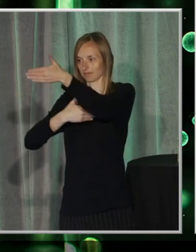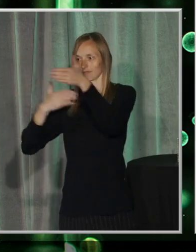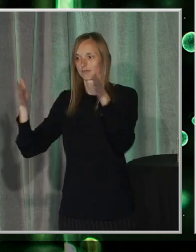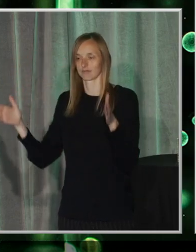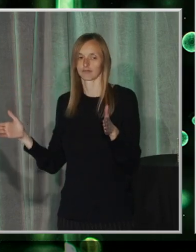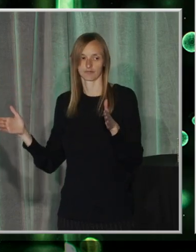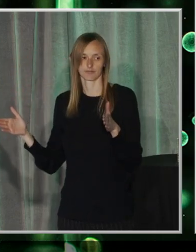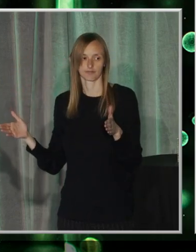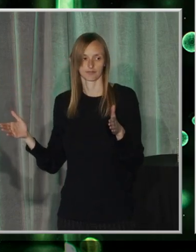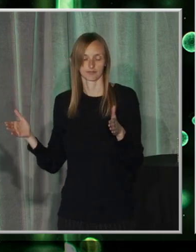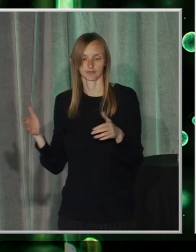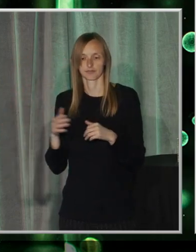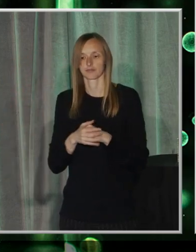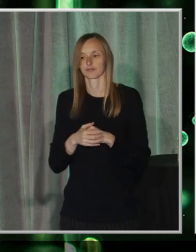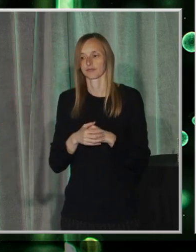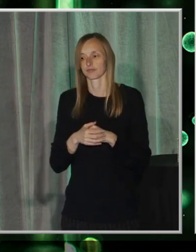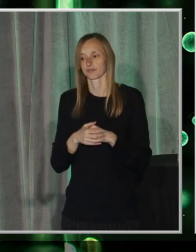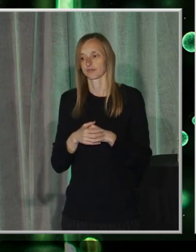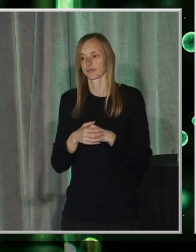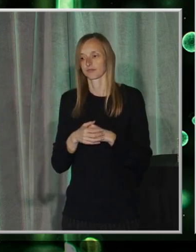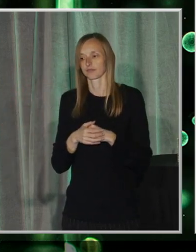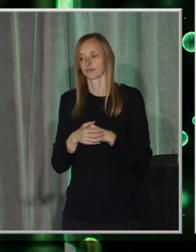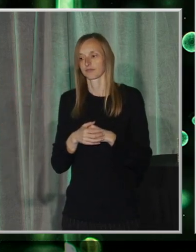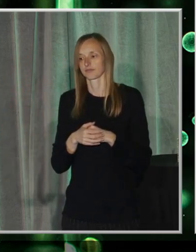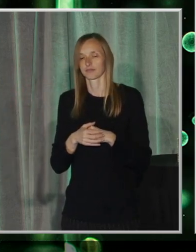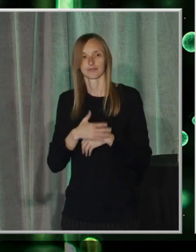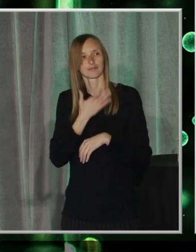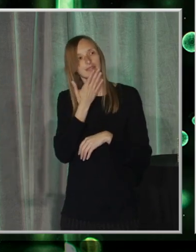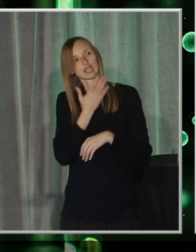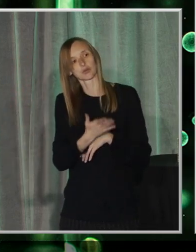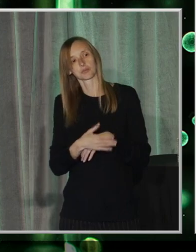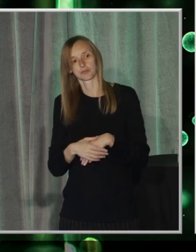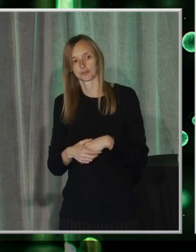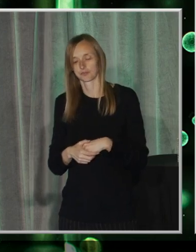after they finish cooking. Thank you.